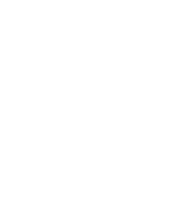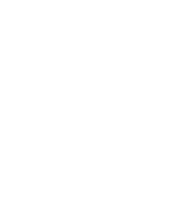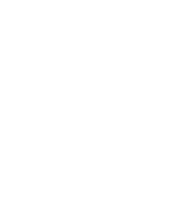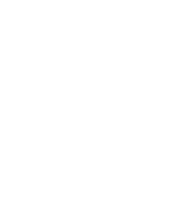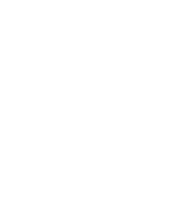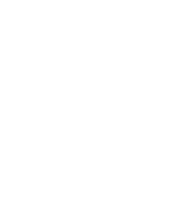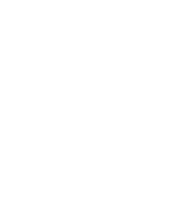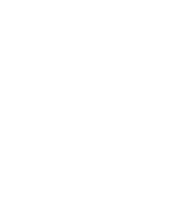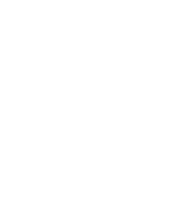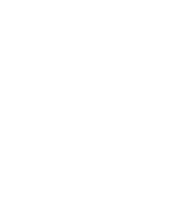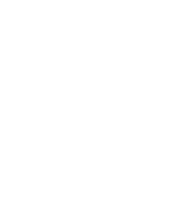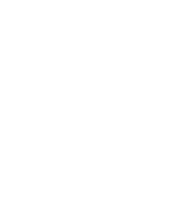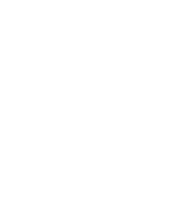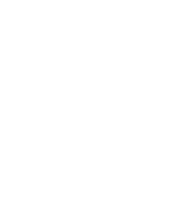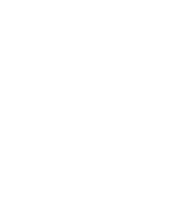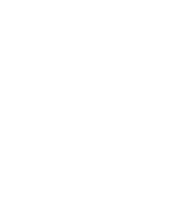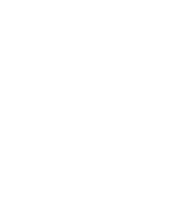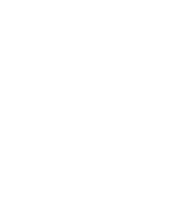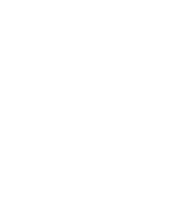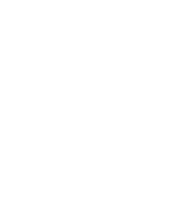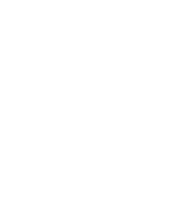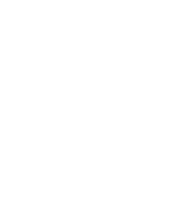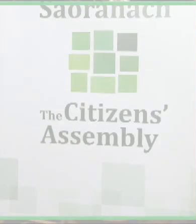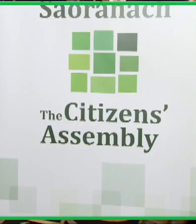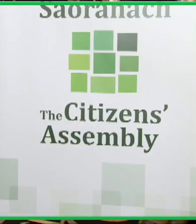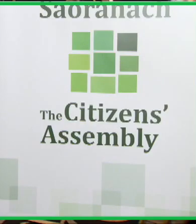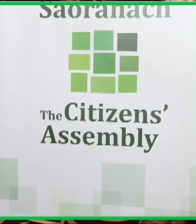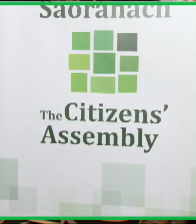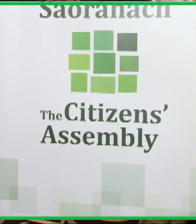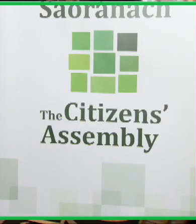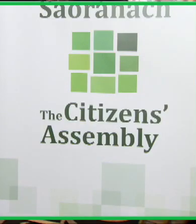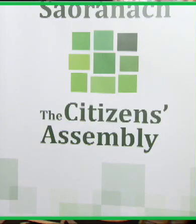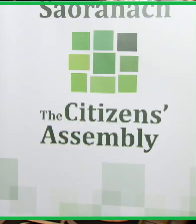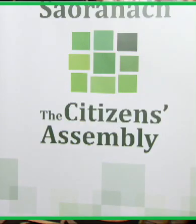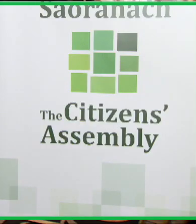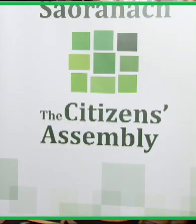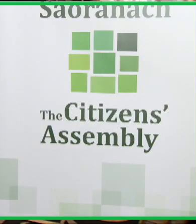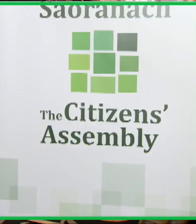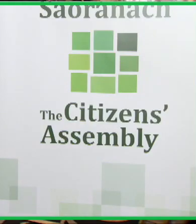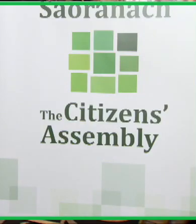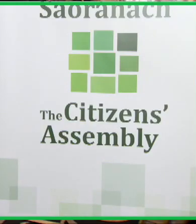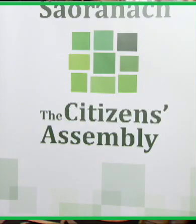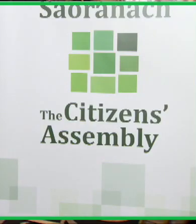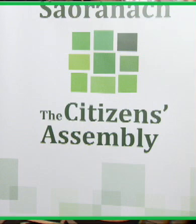So anybody who wants to cast their vote now for item 1, ballot paper 1, the vote's